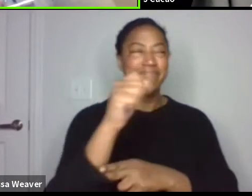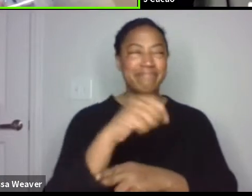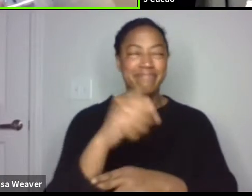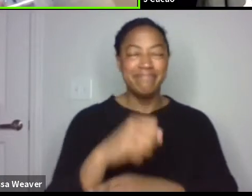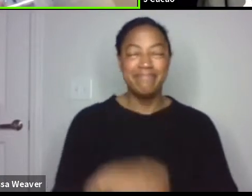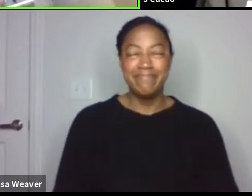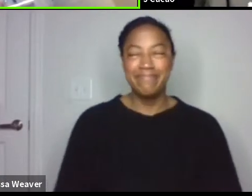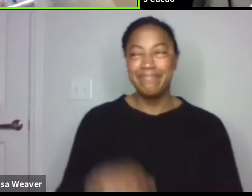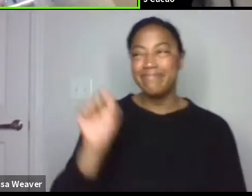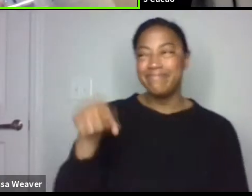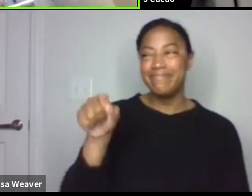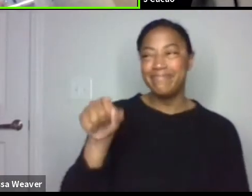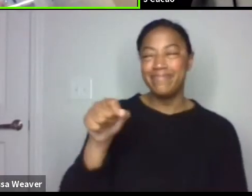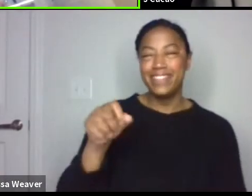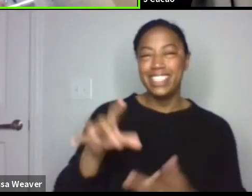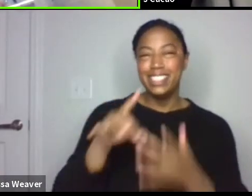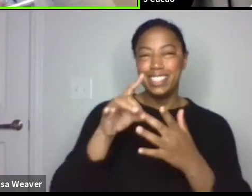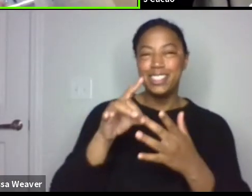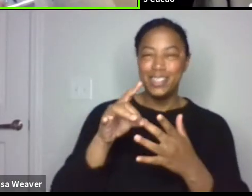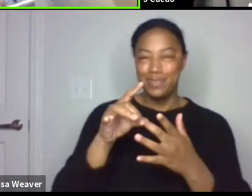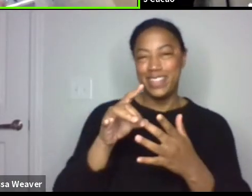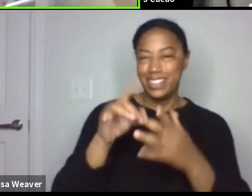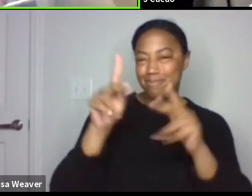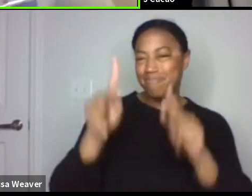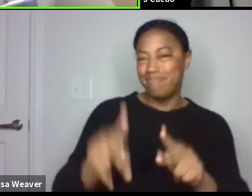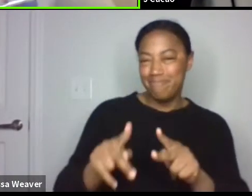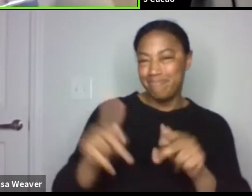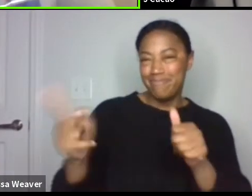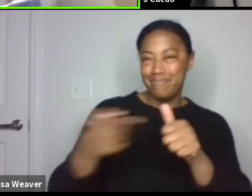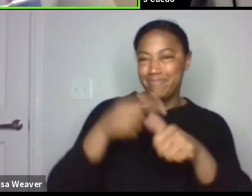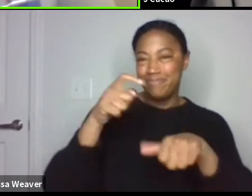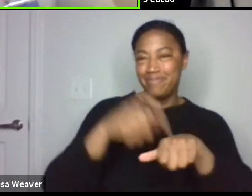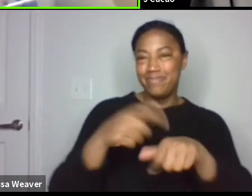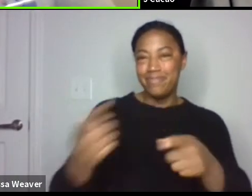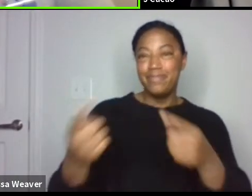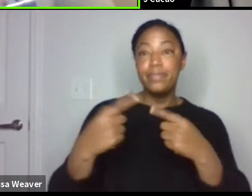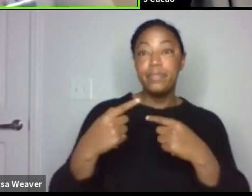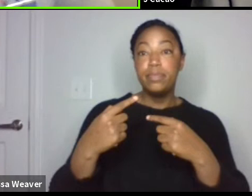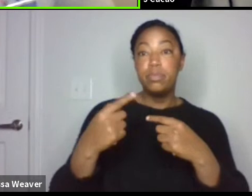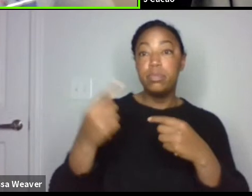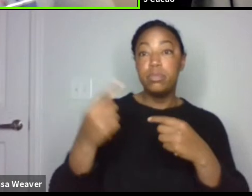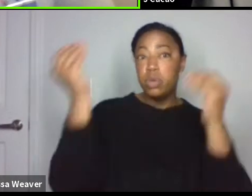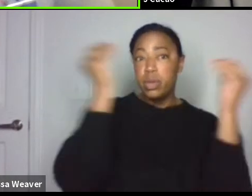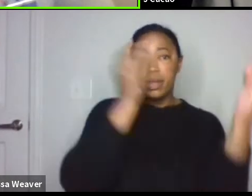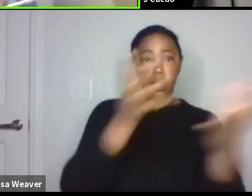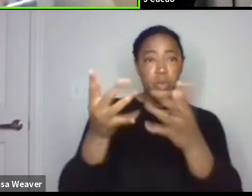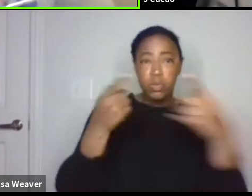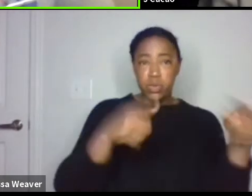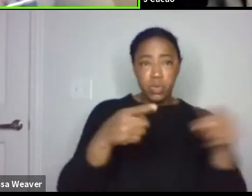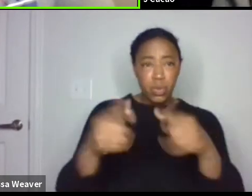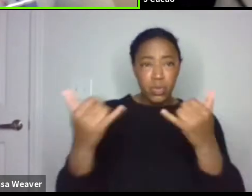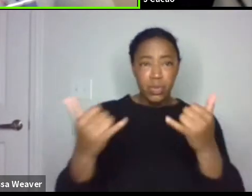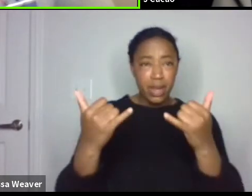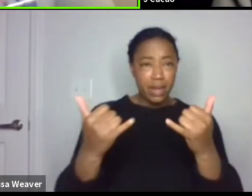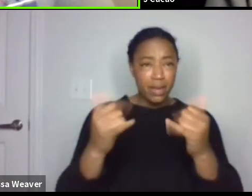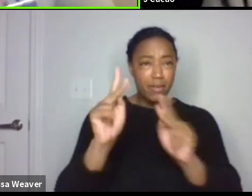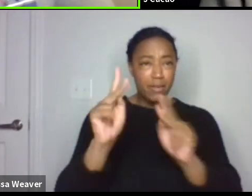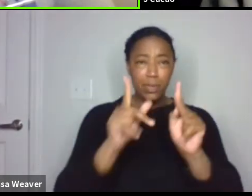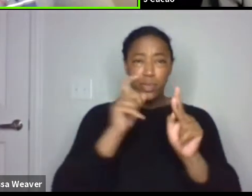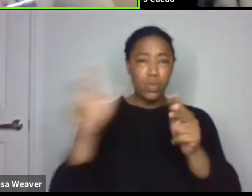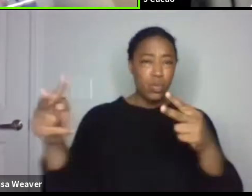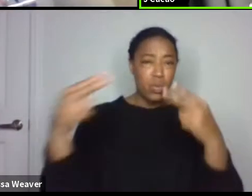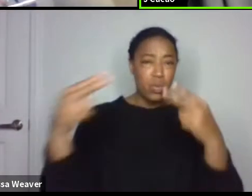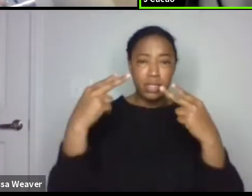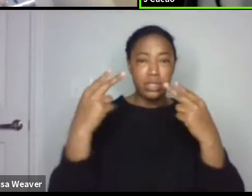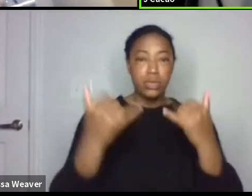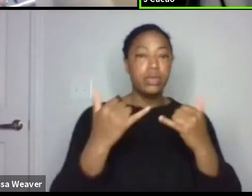So yeah, she's a special guest too. Like I said, she's the first time. So. Can you let anybody know what's going on right now? Anybody that's watching it, can you tell them know what's